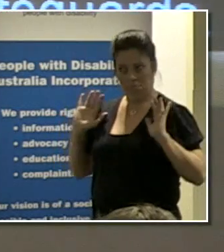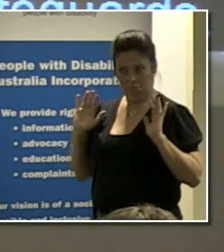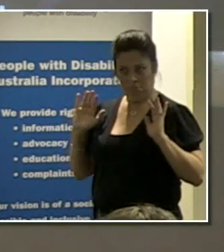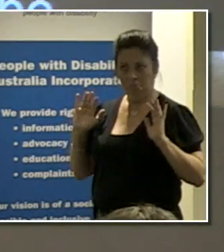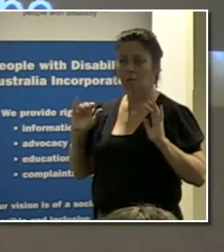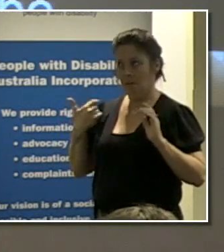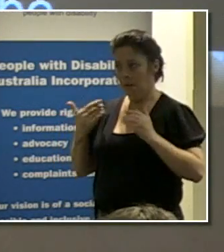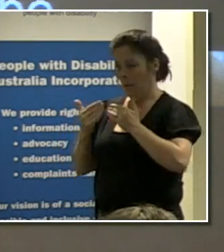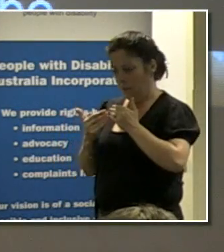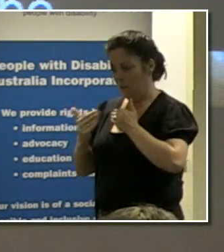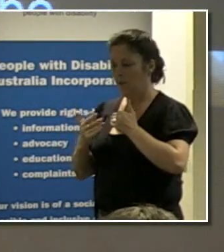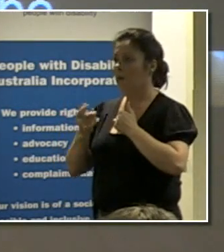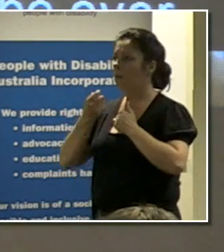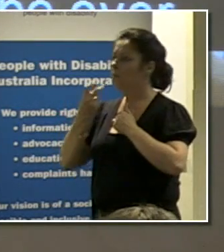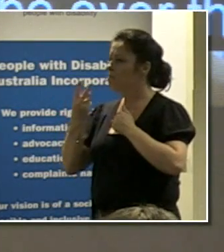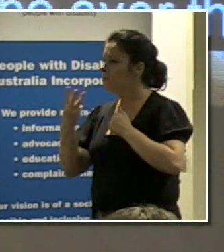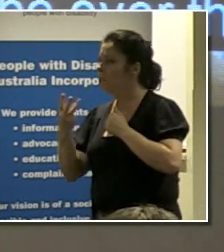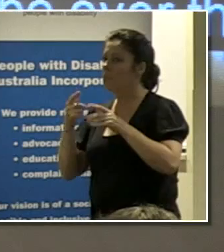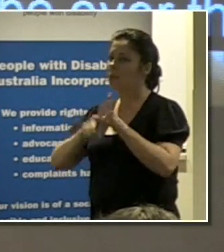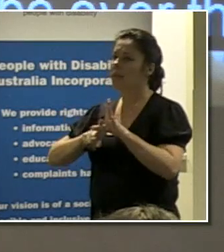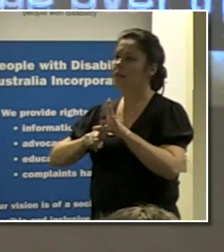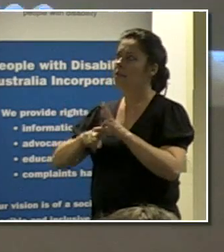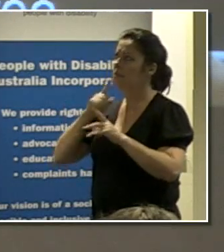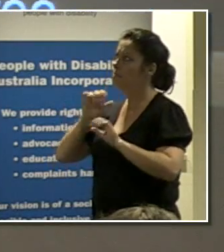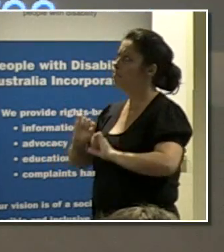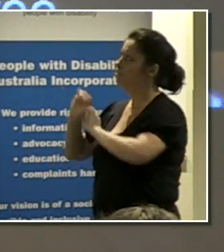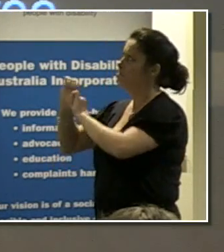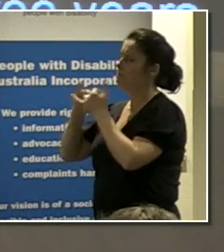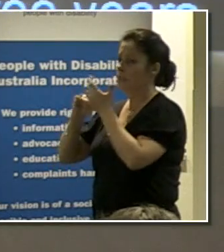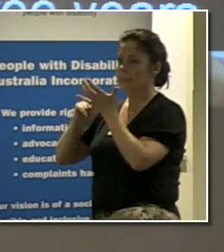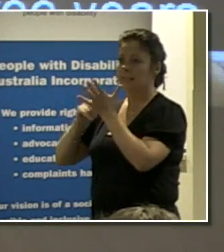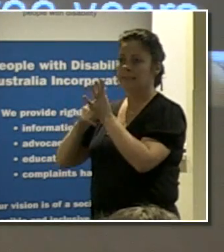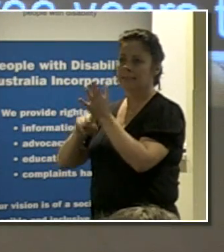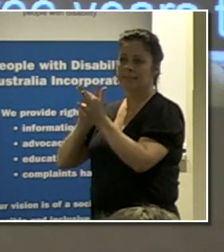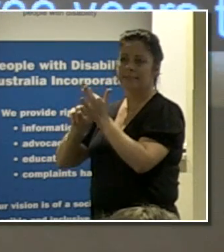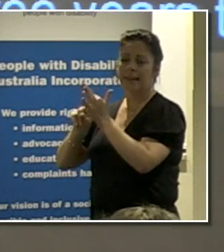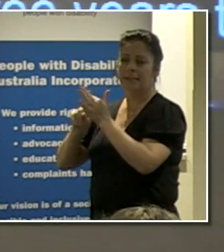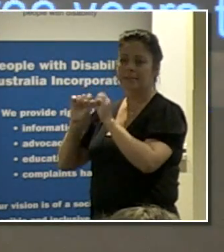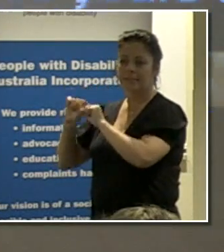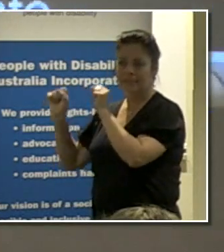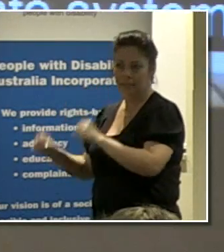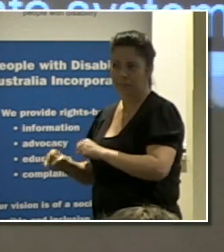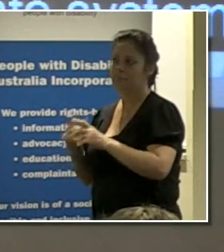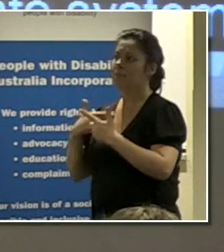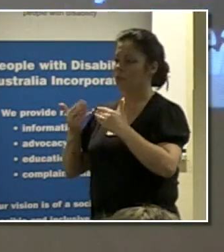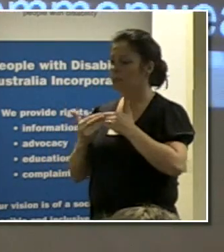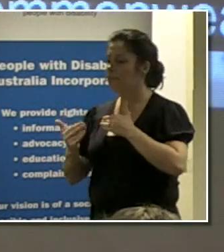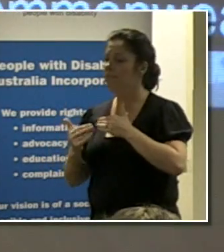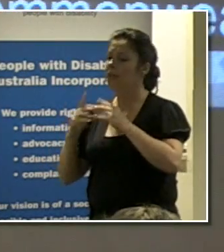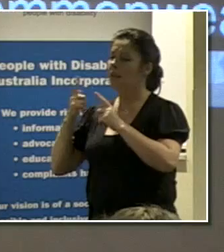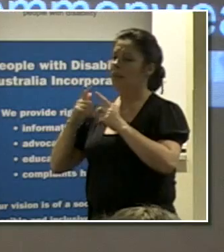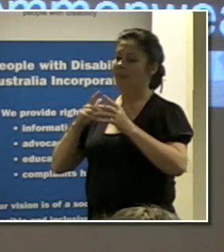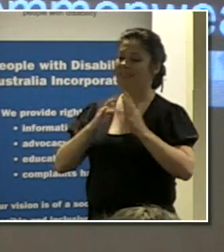over these next two or three years through existing state systems while the Commonwealth and states work out a new